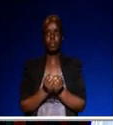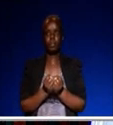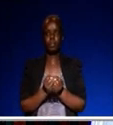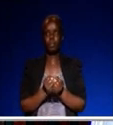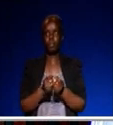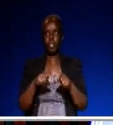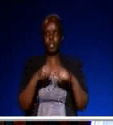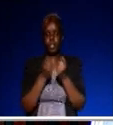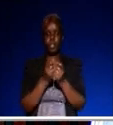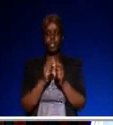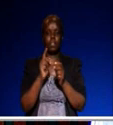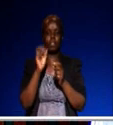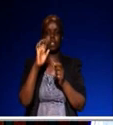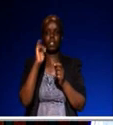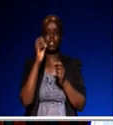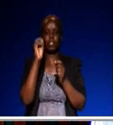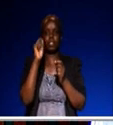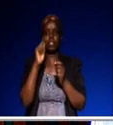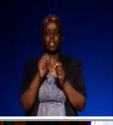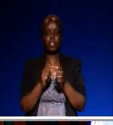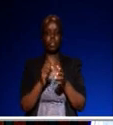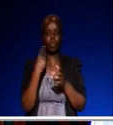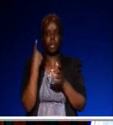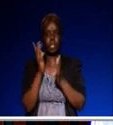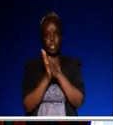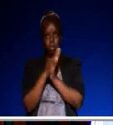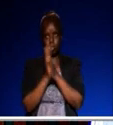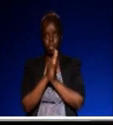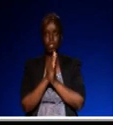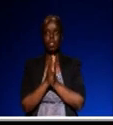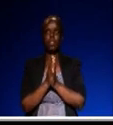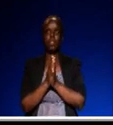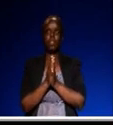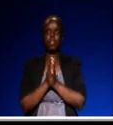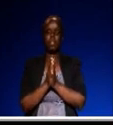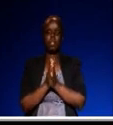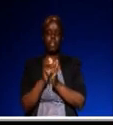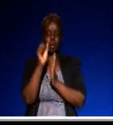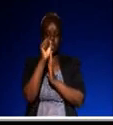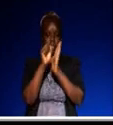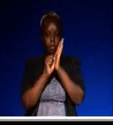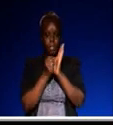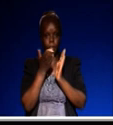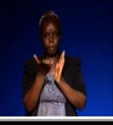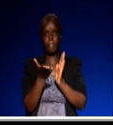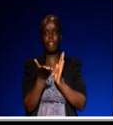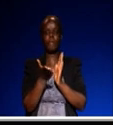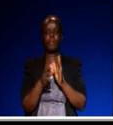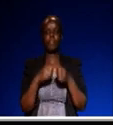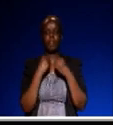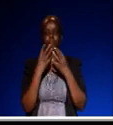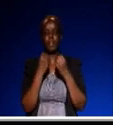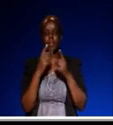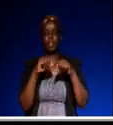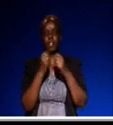So trickster is one of the narratives in our syllabus. There are many other